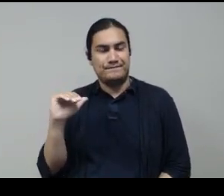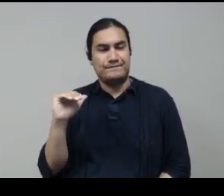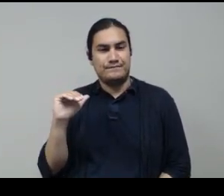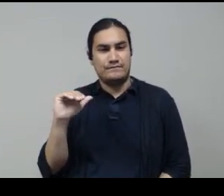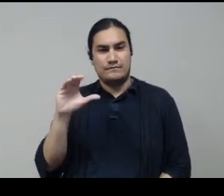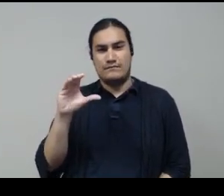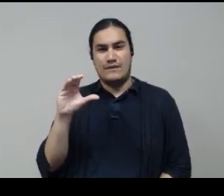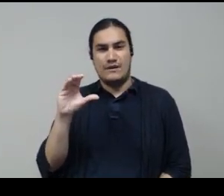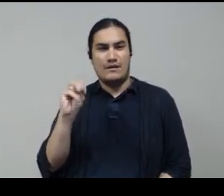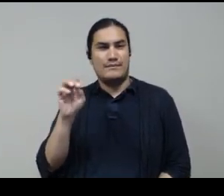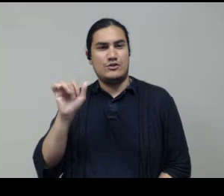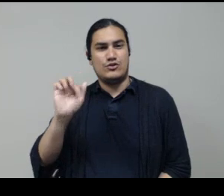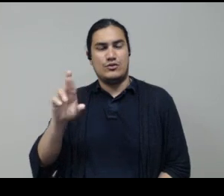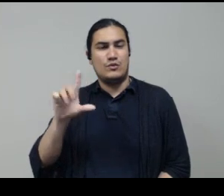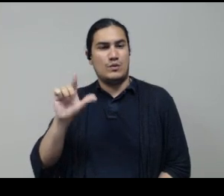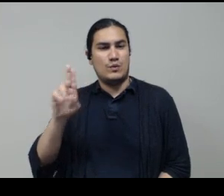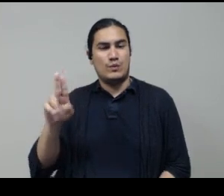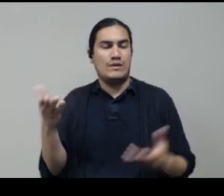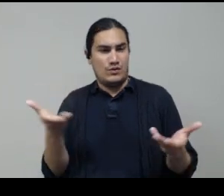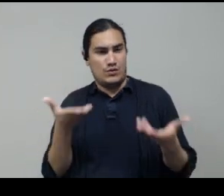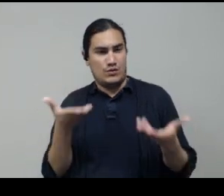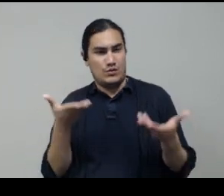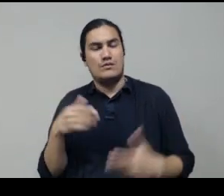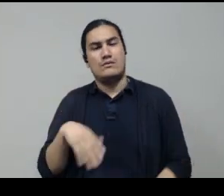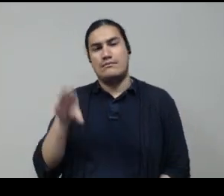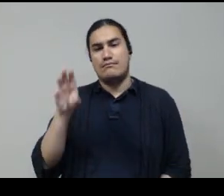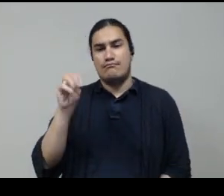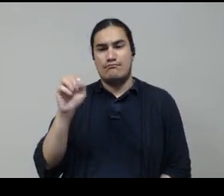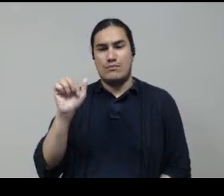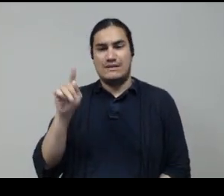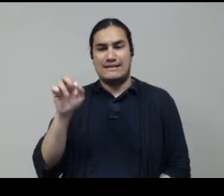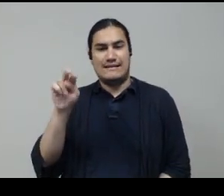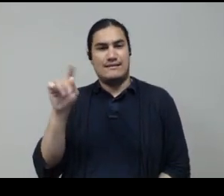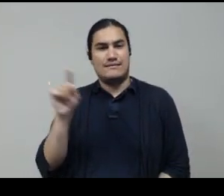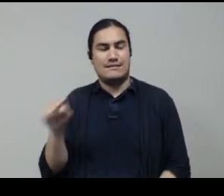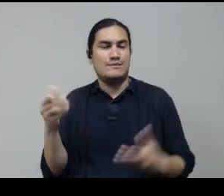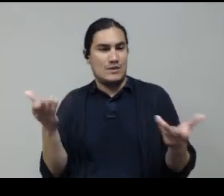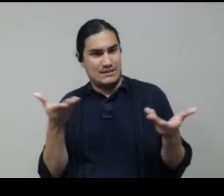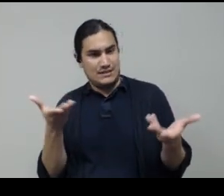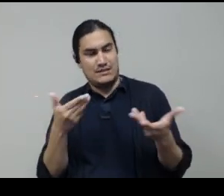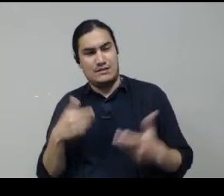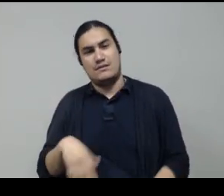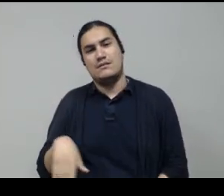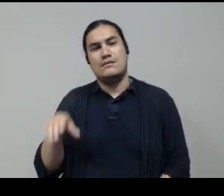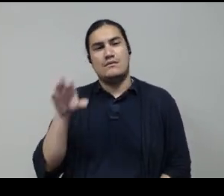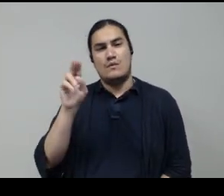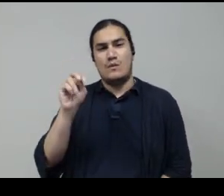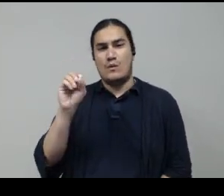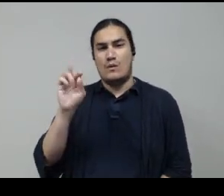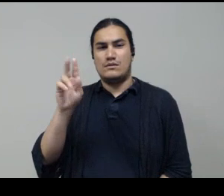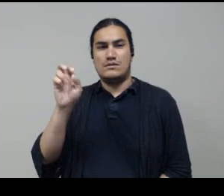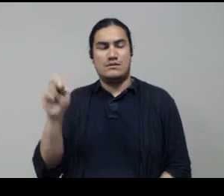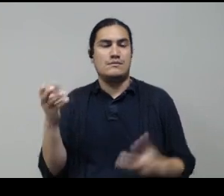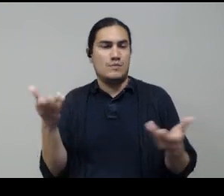Commissioner Liu. Here. Commissioner Martinez. Present. Commissioner Norton.